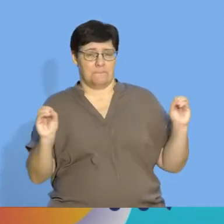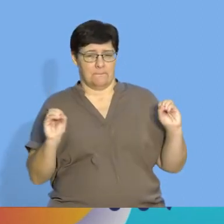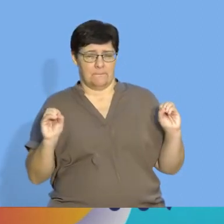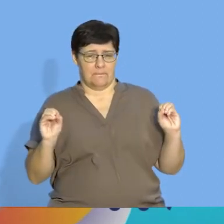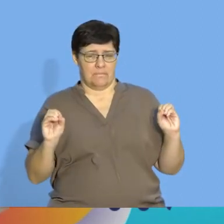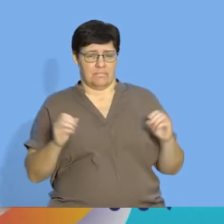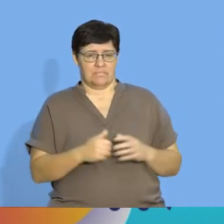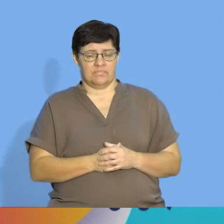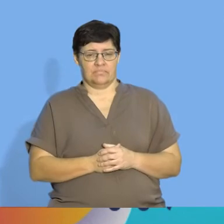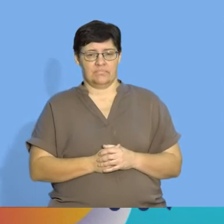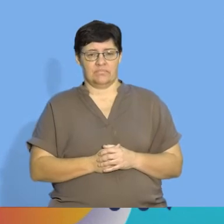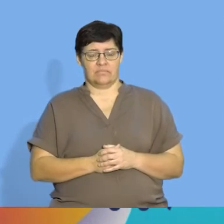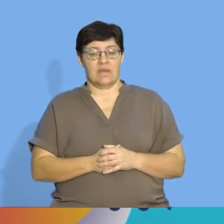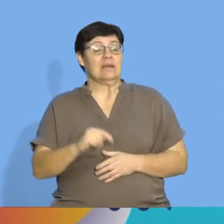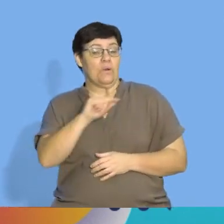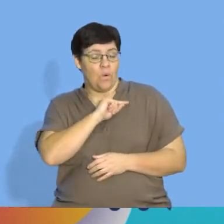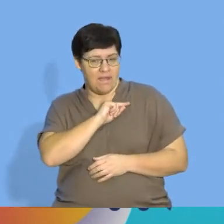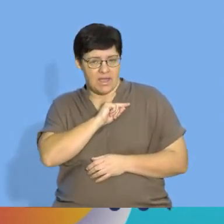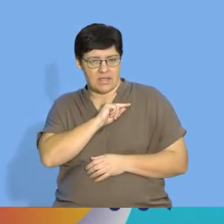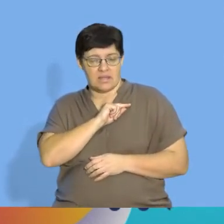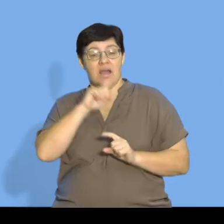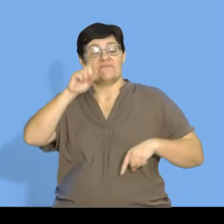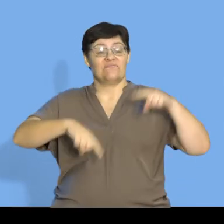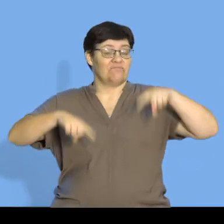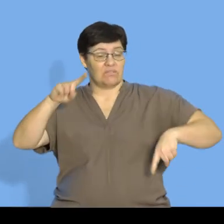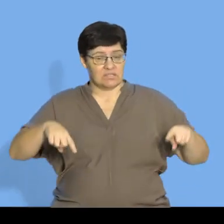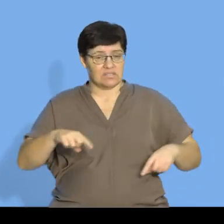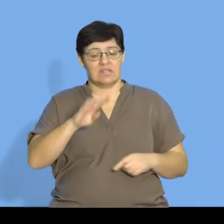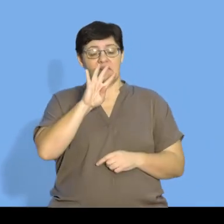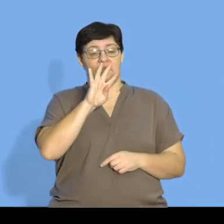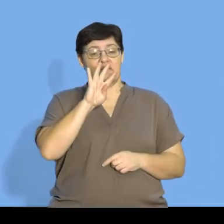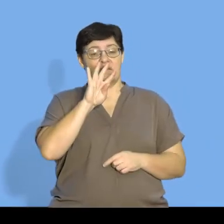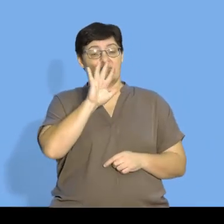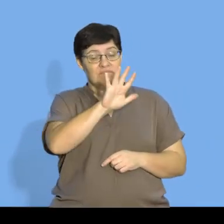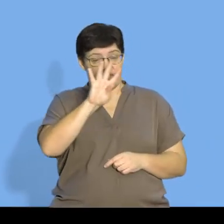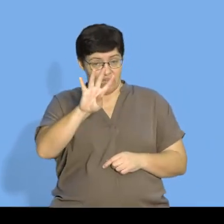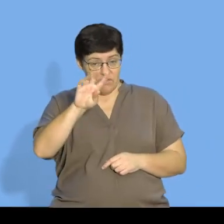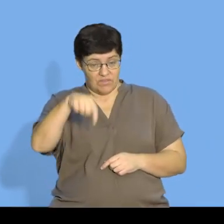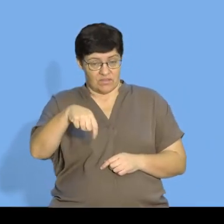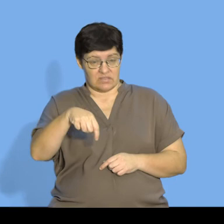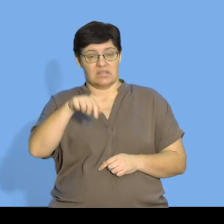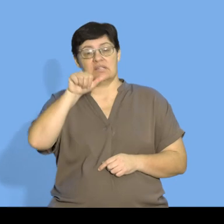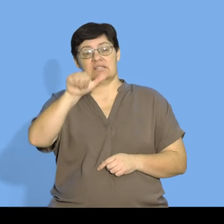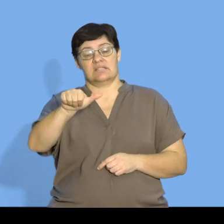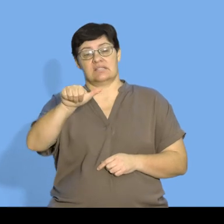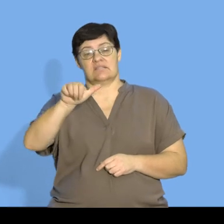not receiving what you budgeted to receive, and therefore the variance is